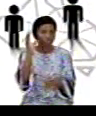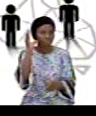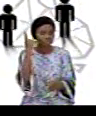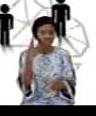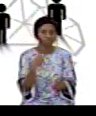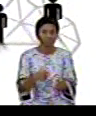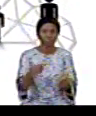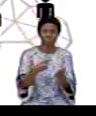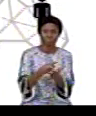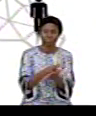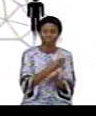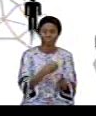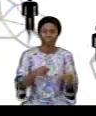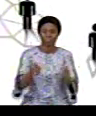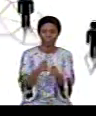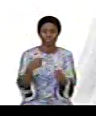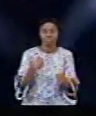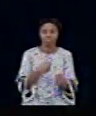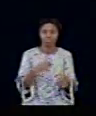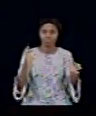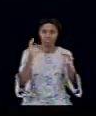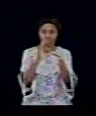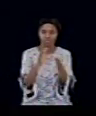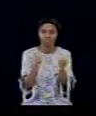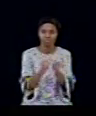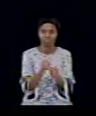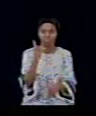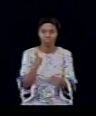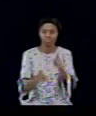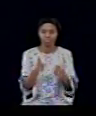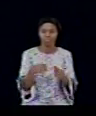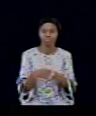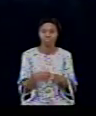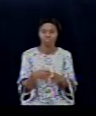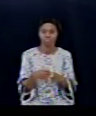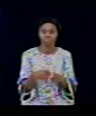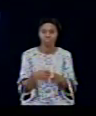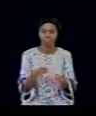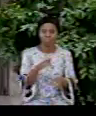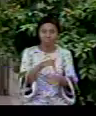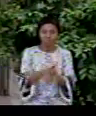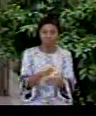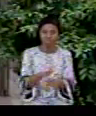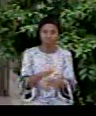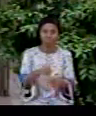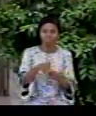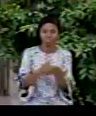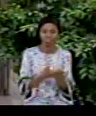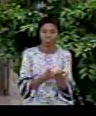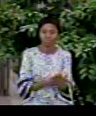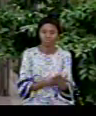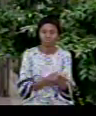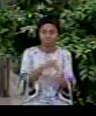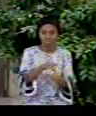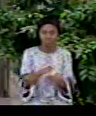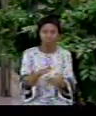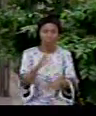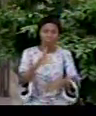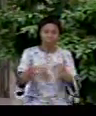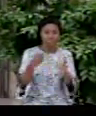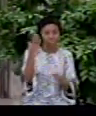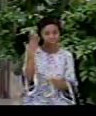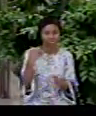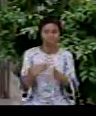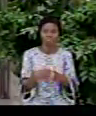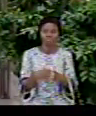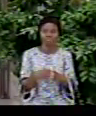it might be a little bit inconvenience sometimes to arising up earlier than you normally arise up or there may be some physical conditions